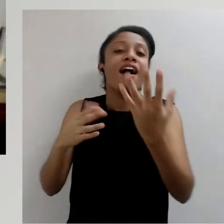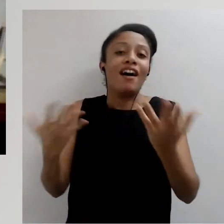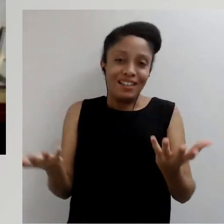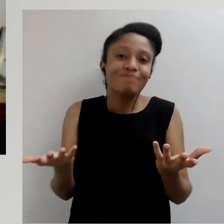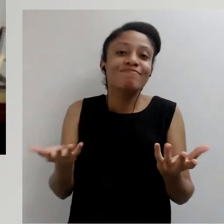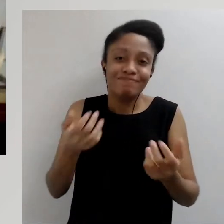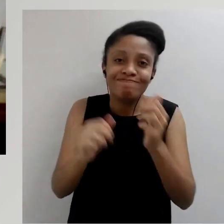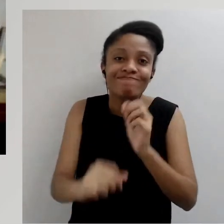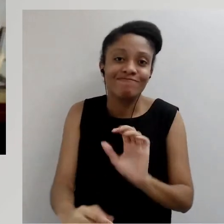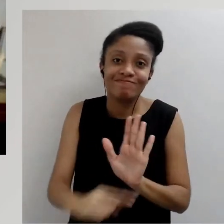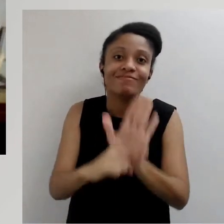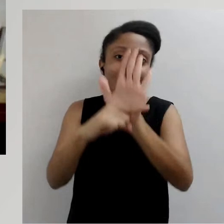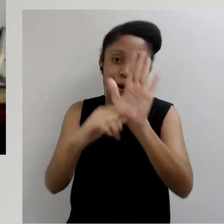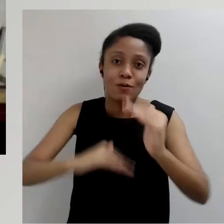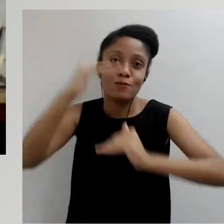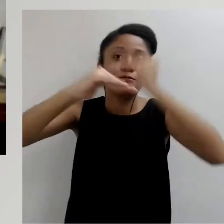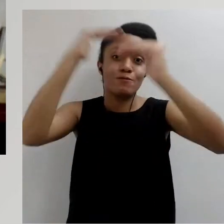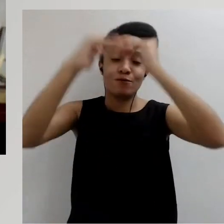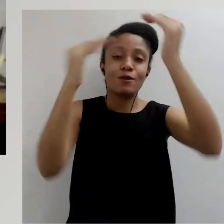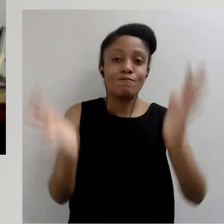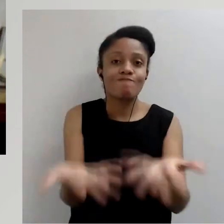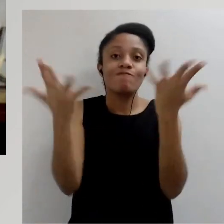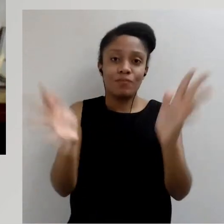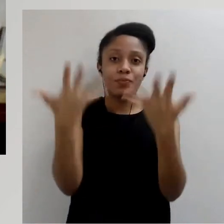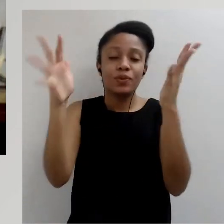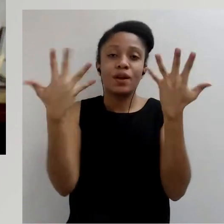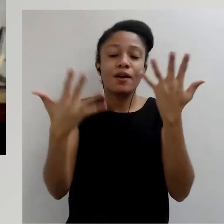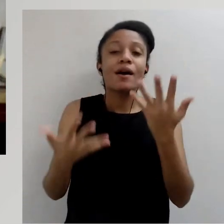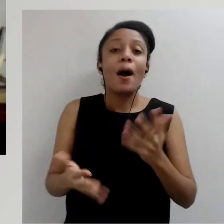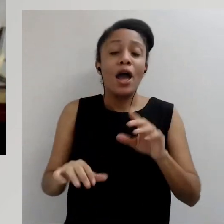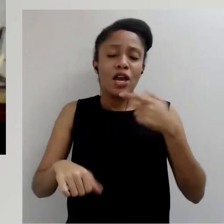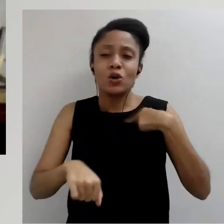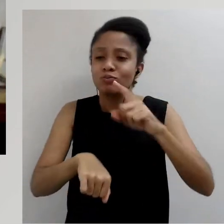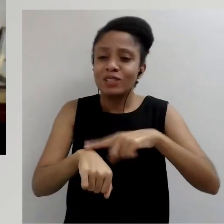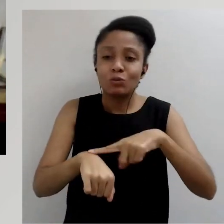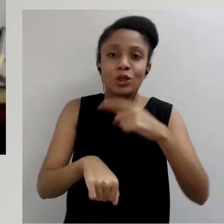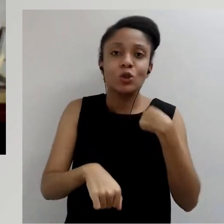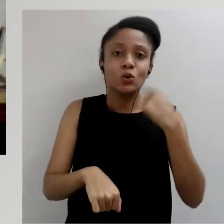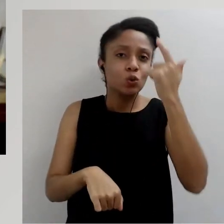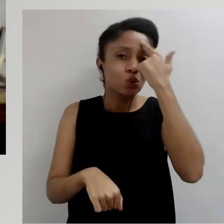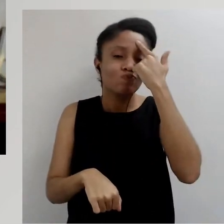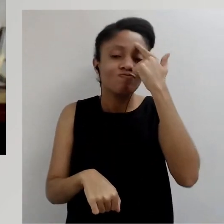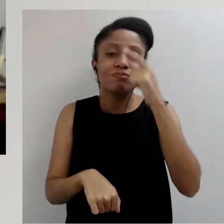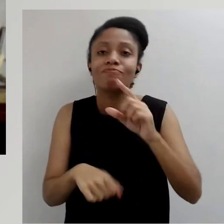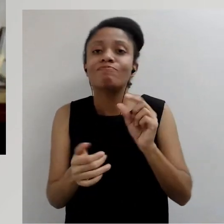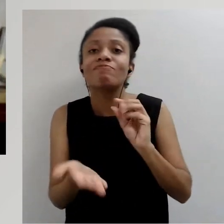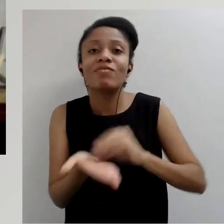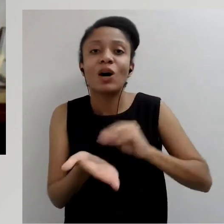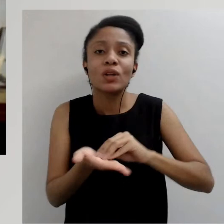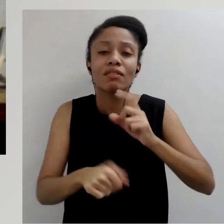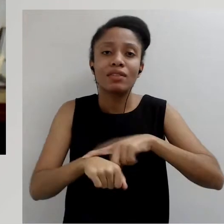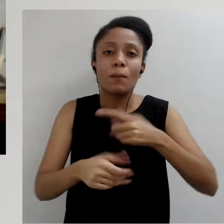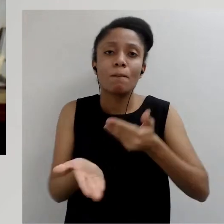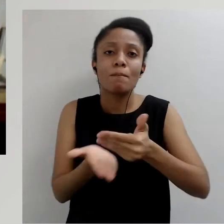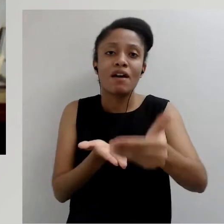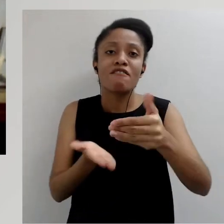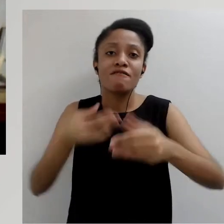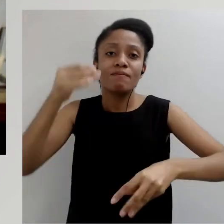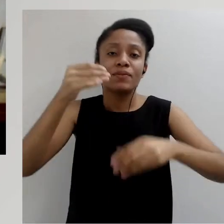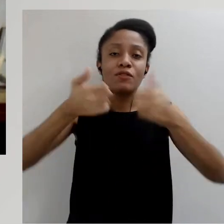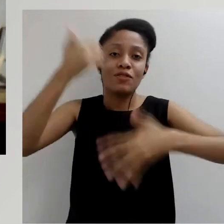we can do that. So I prepared here, I don't know about my time, but I prepared 3